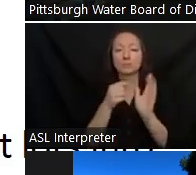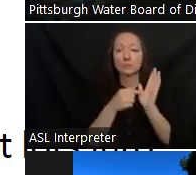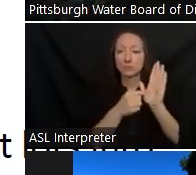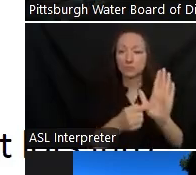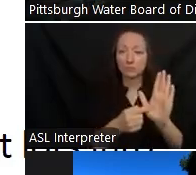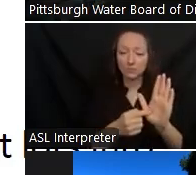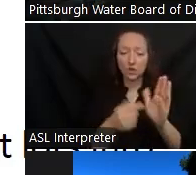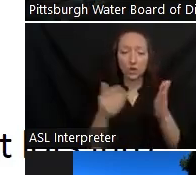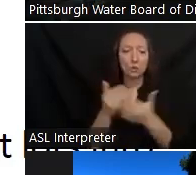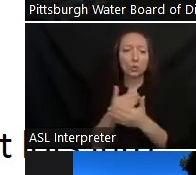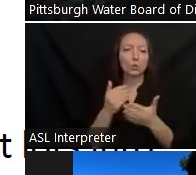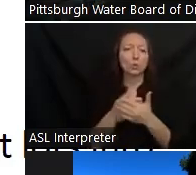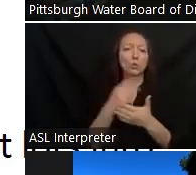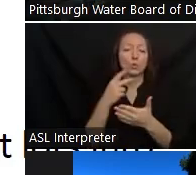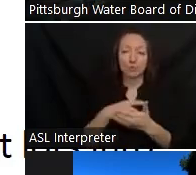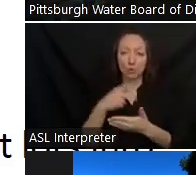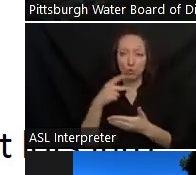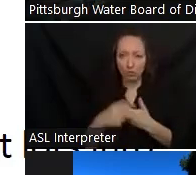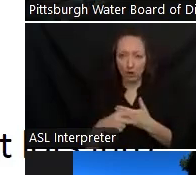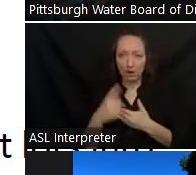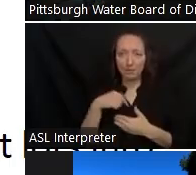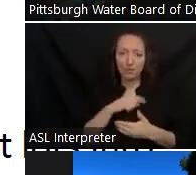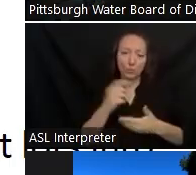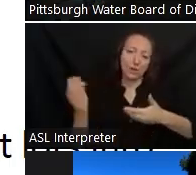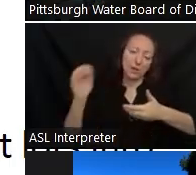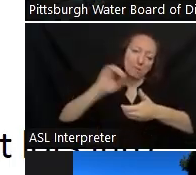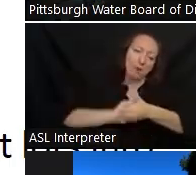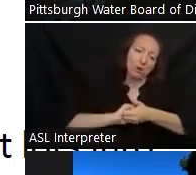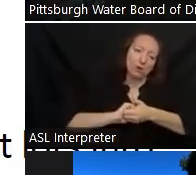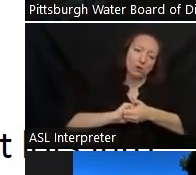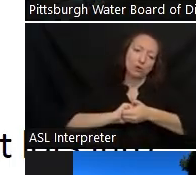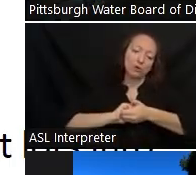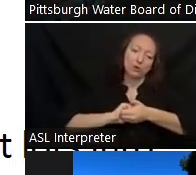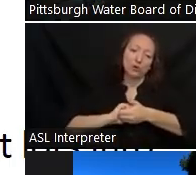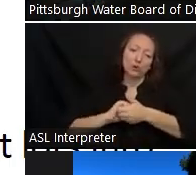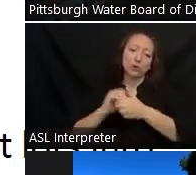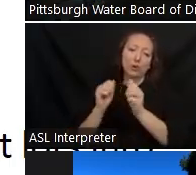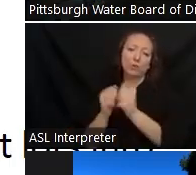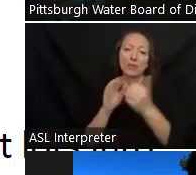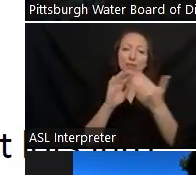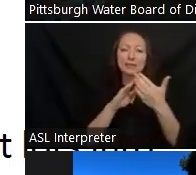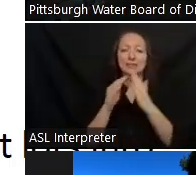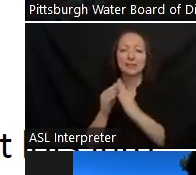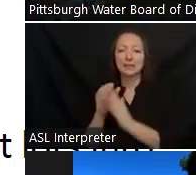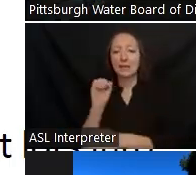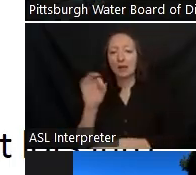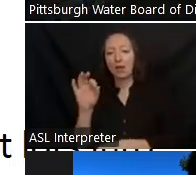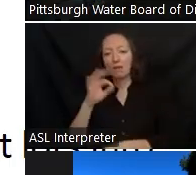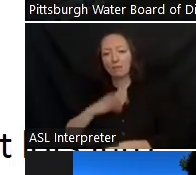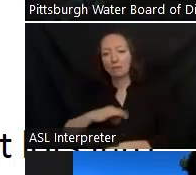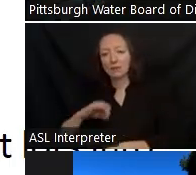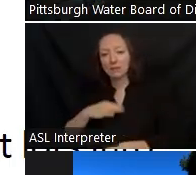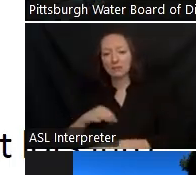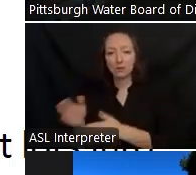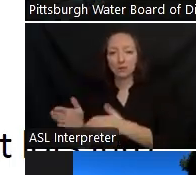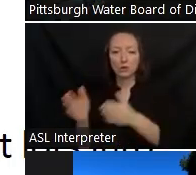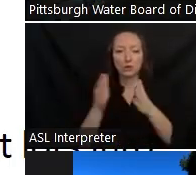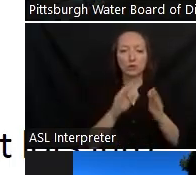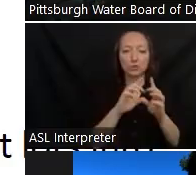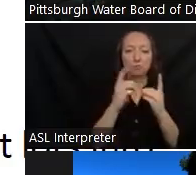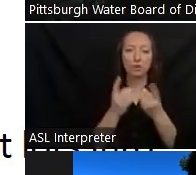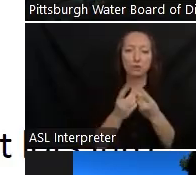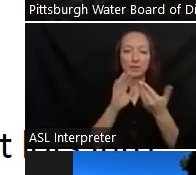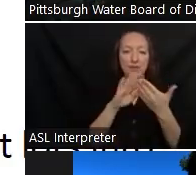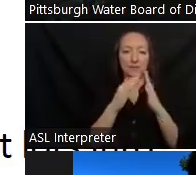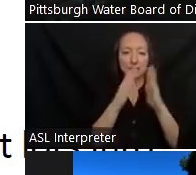new program that we have partnered with both the City of Pittsburgh, the Department of City Planning, and